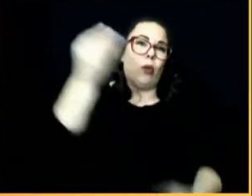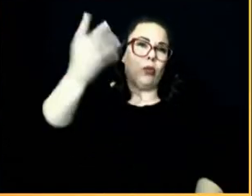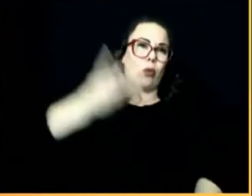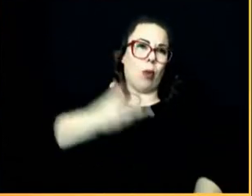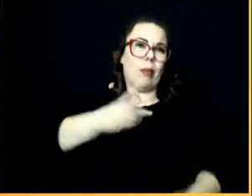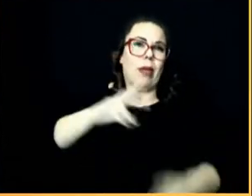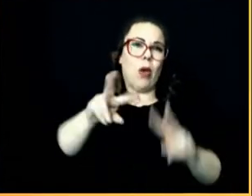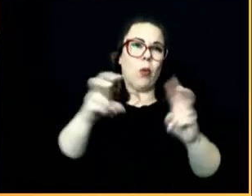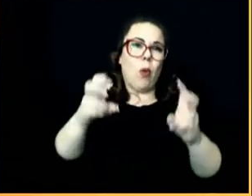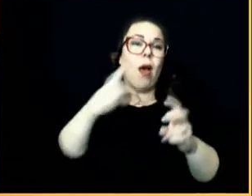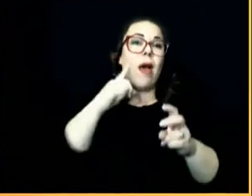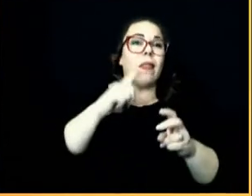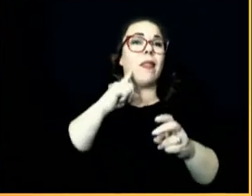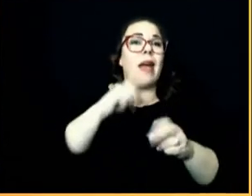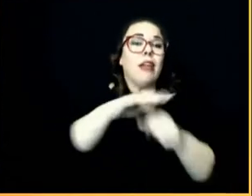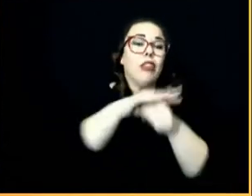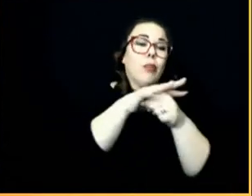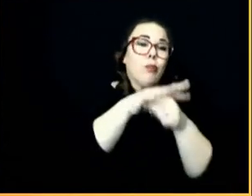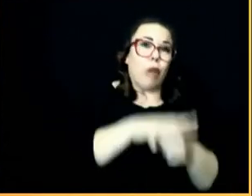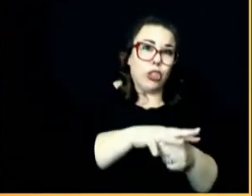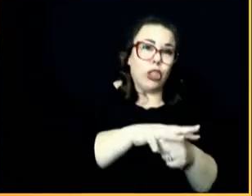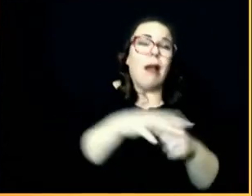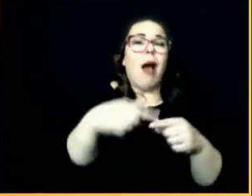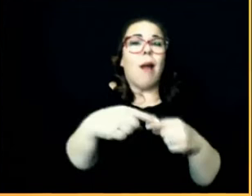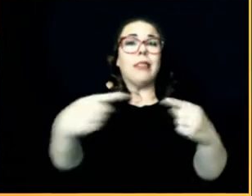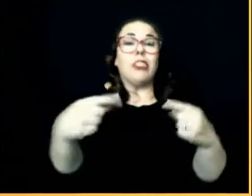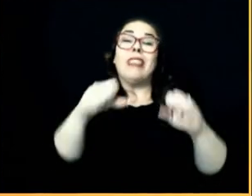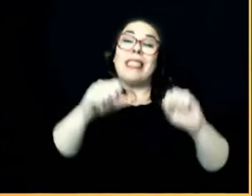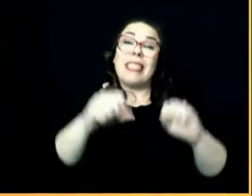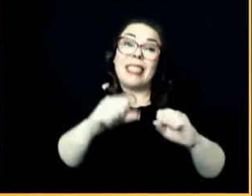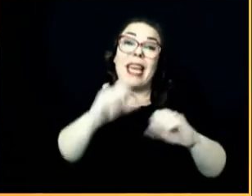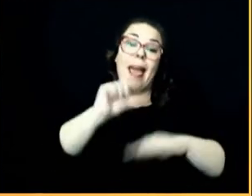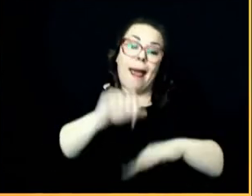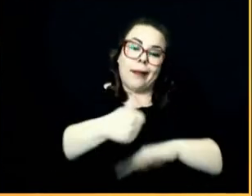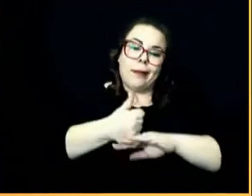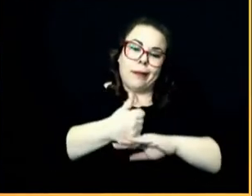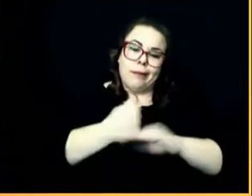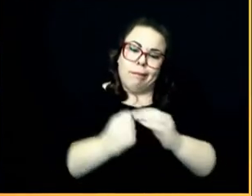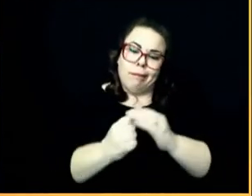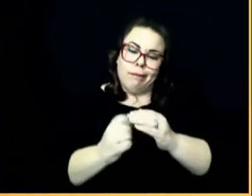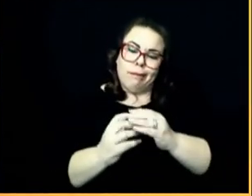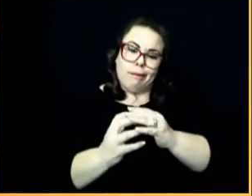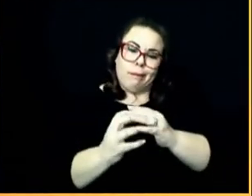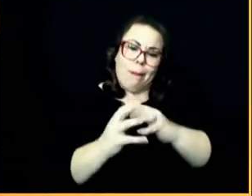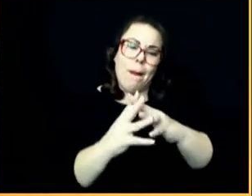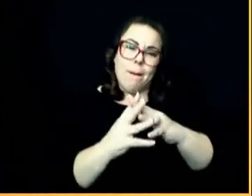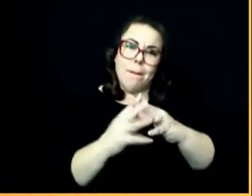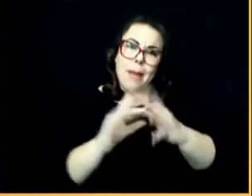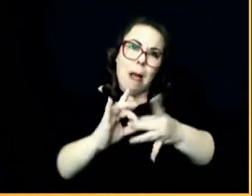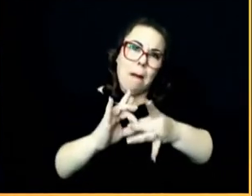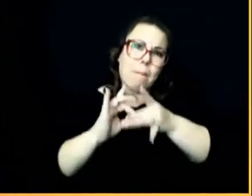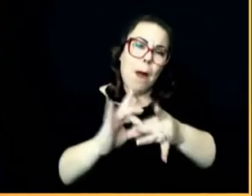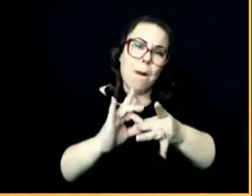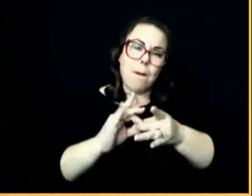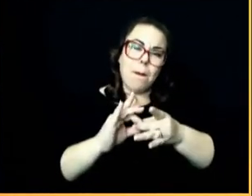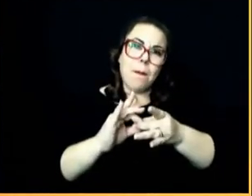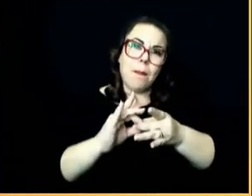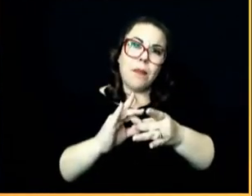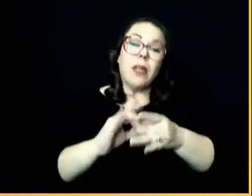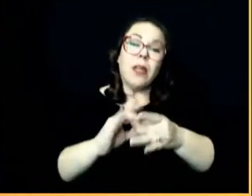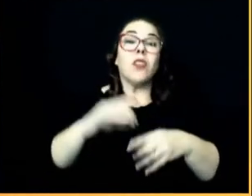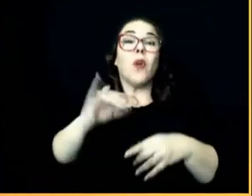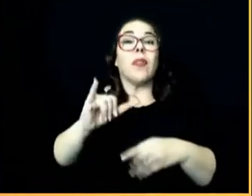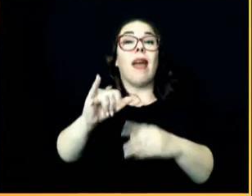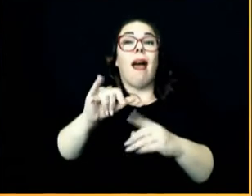really powerful connections. So I feel like there is something about that atmosphere of a red state